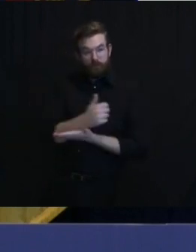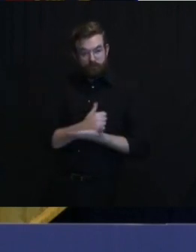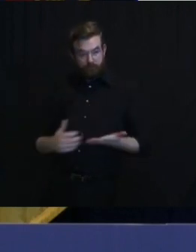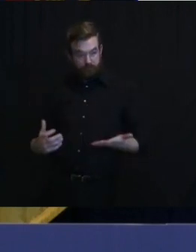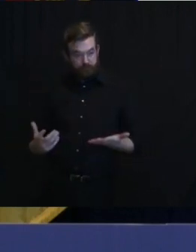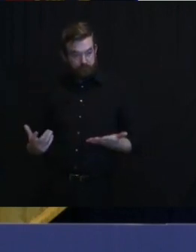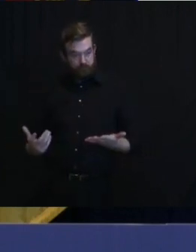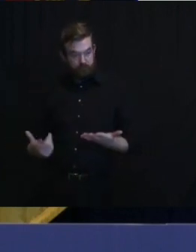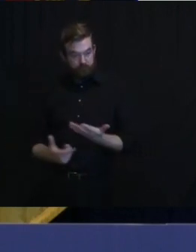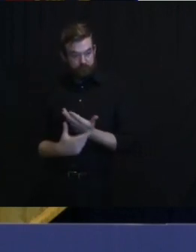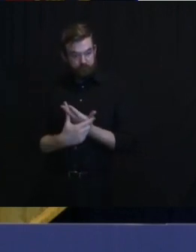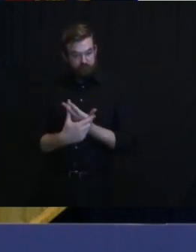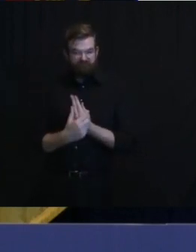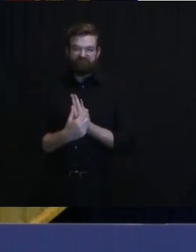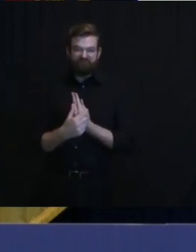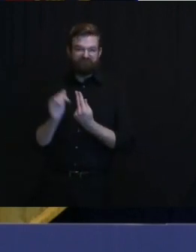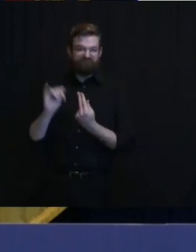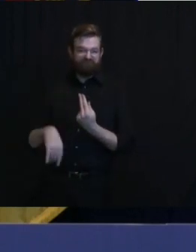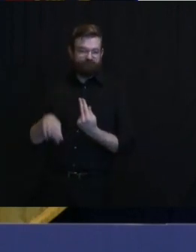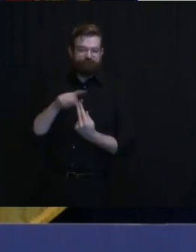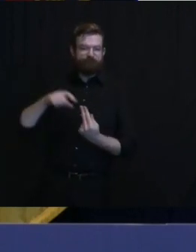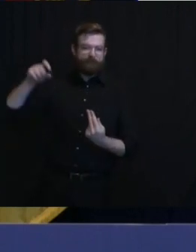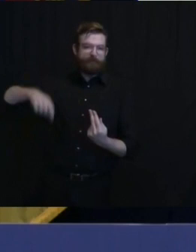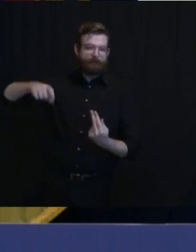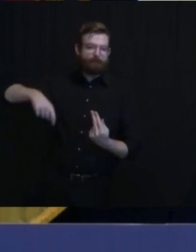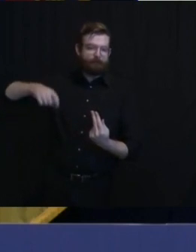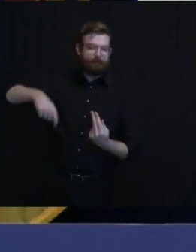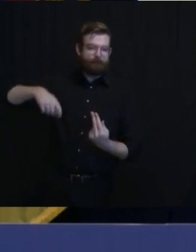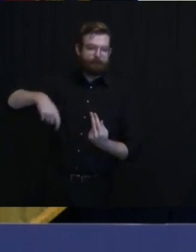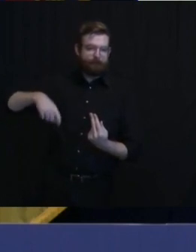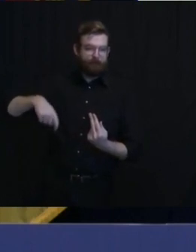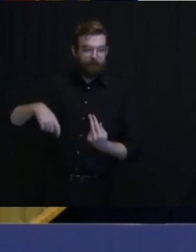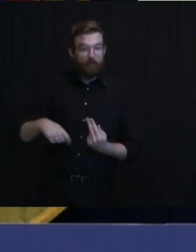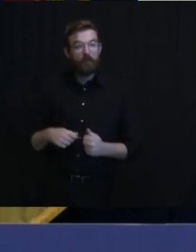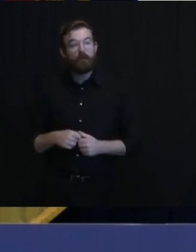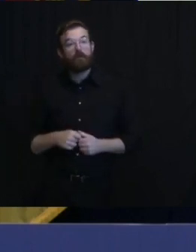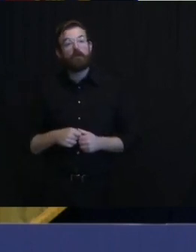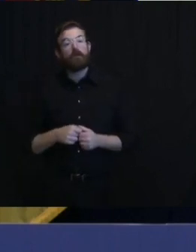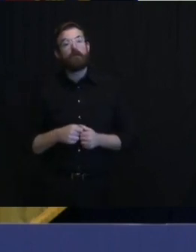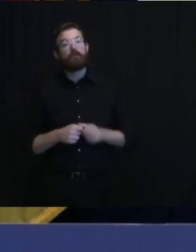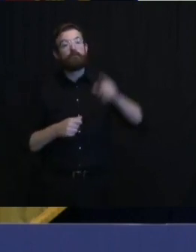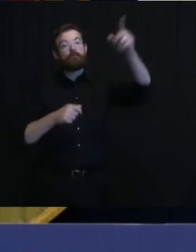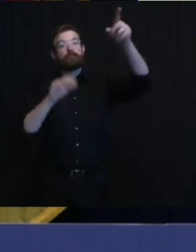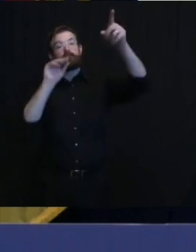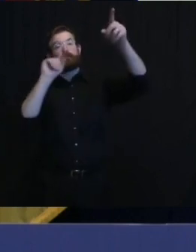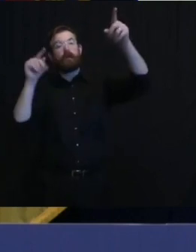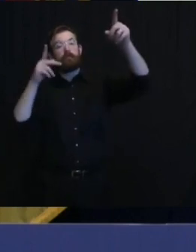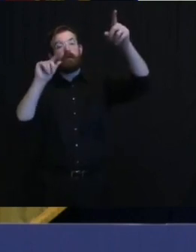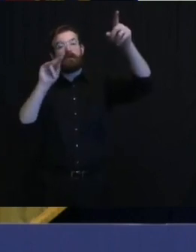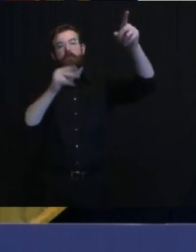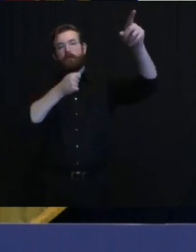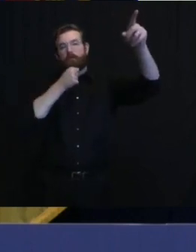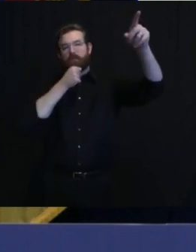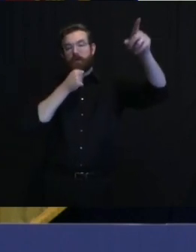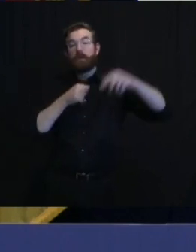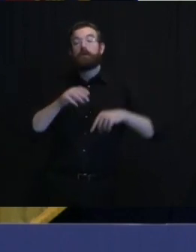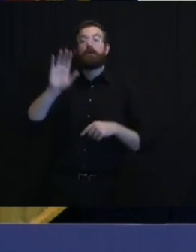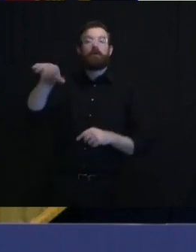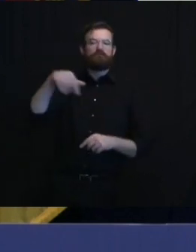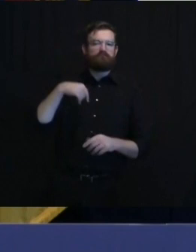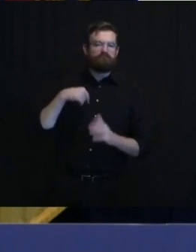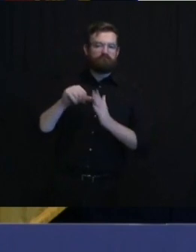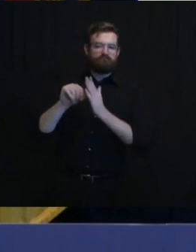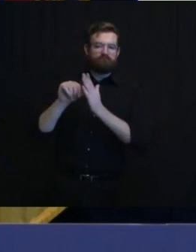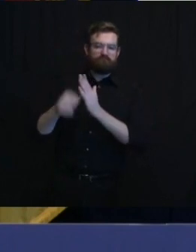governor said, I want to underscore at least the bill is an authorization, so it doesn't mean that that will be the full amount borrowed. We'll be working with the legislature